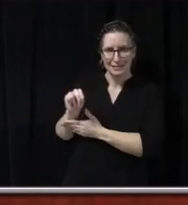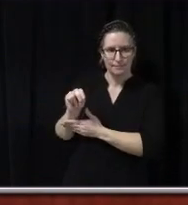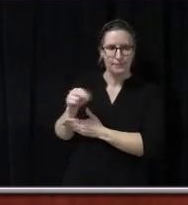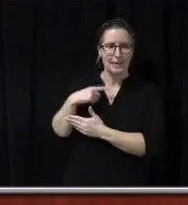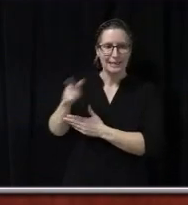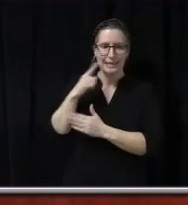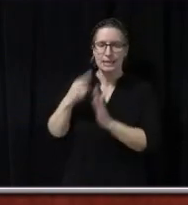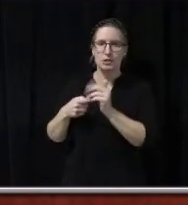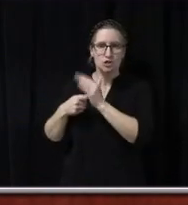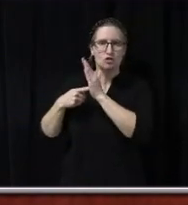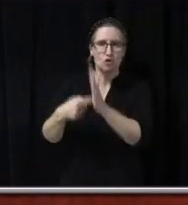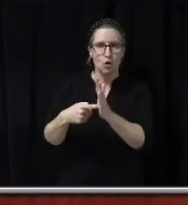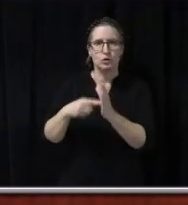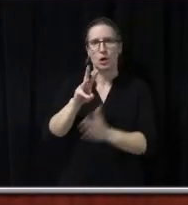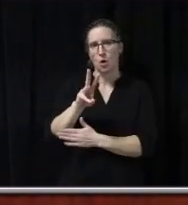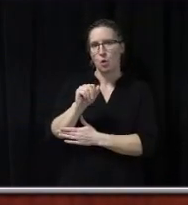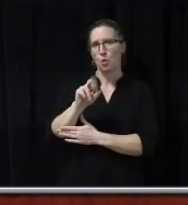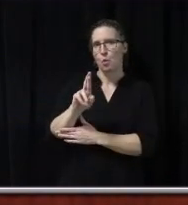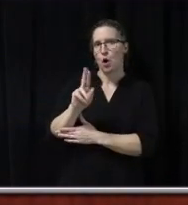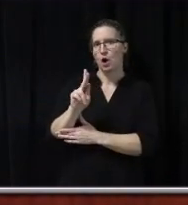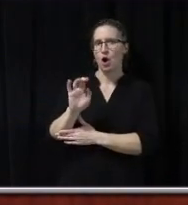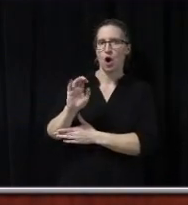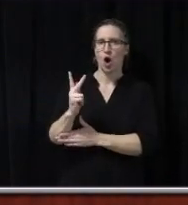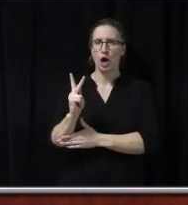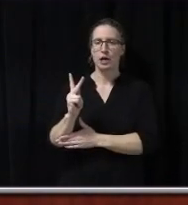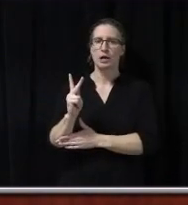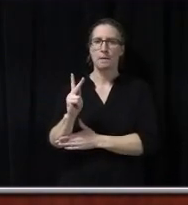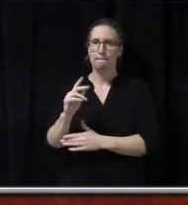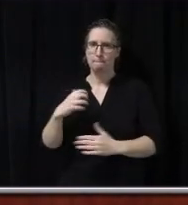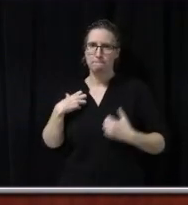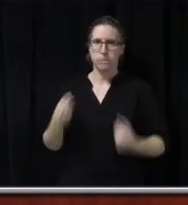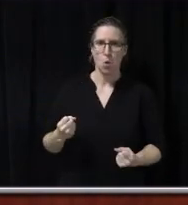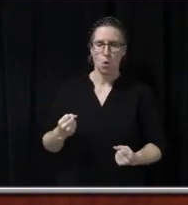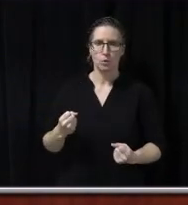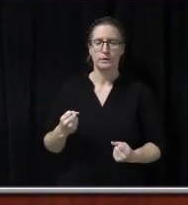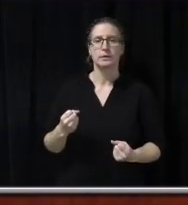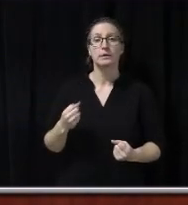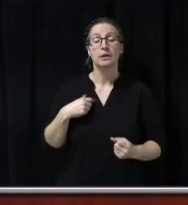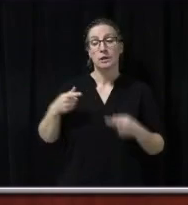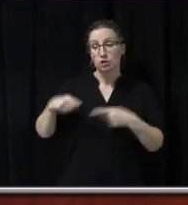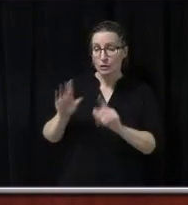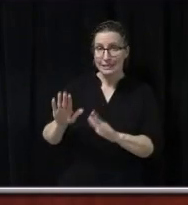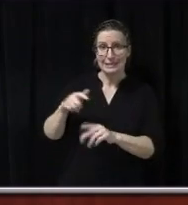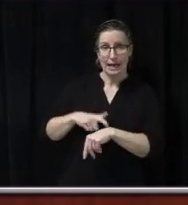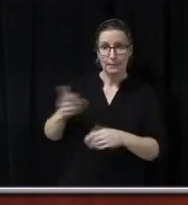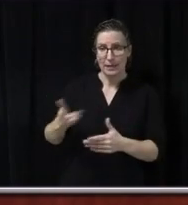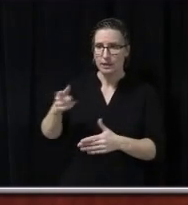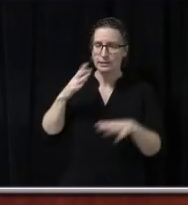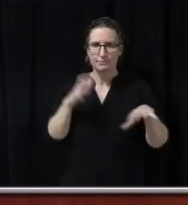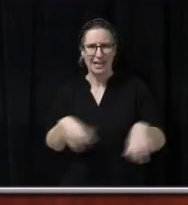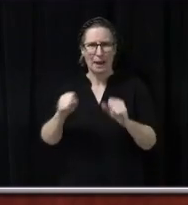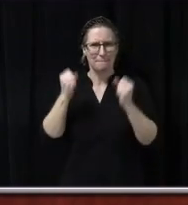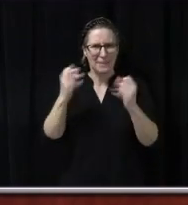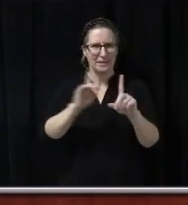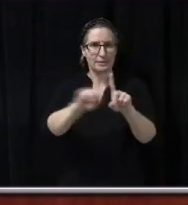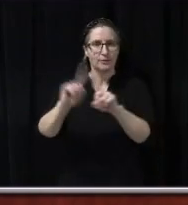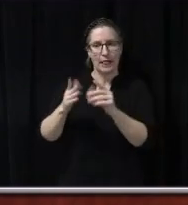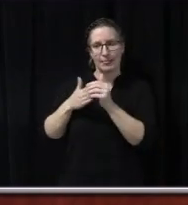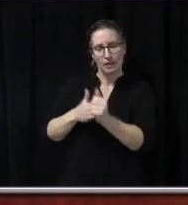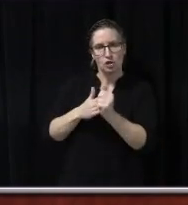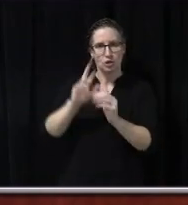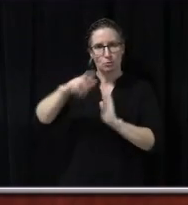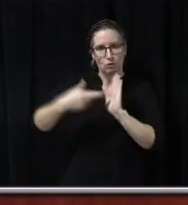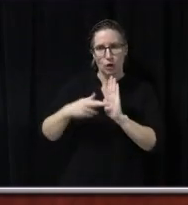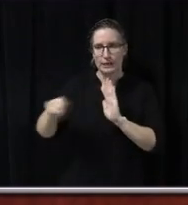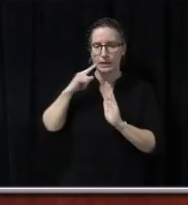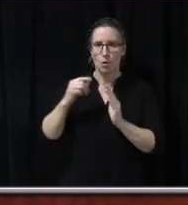what it means to be Warhawk bold. Throughout his time at UW-Whitewater, Jordyn has taken on numerous leadership roles that have allowed